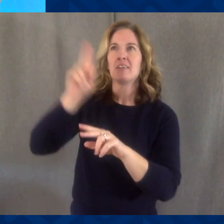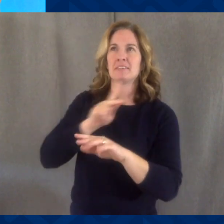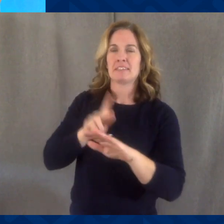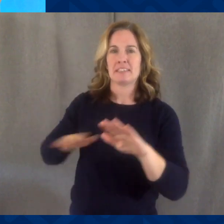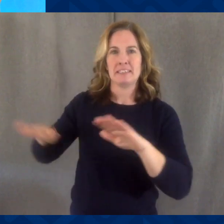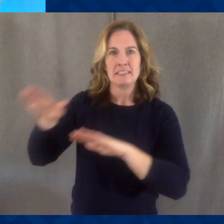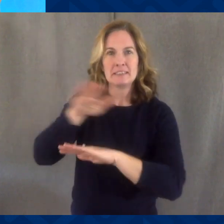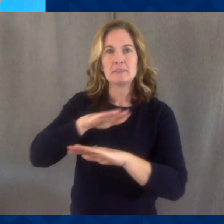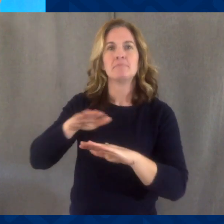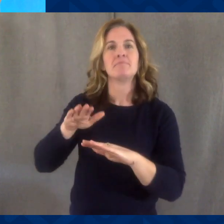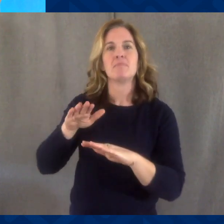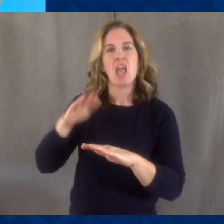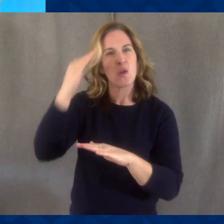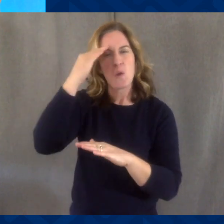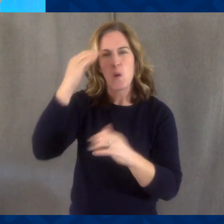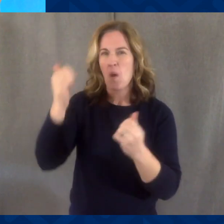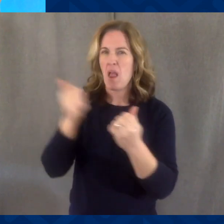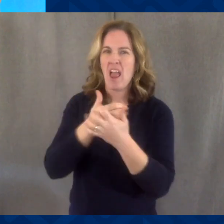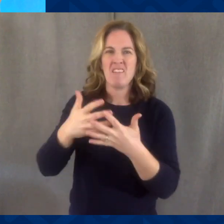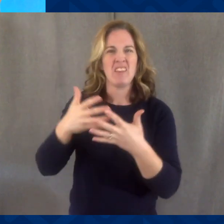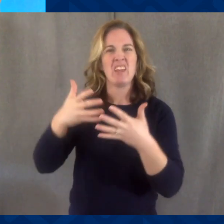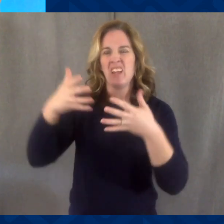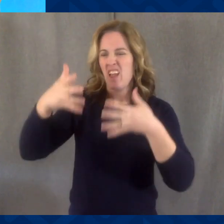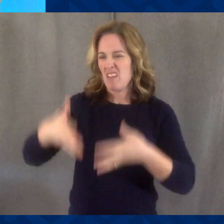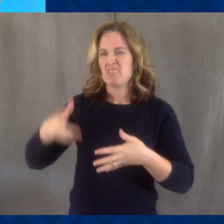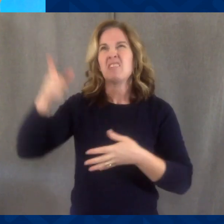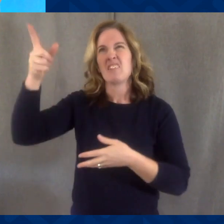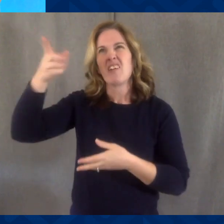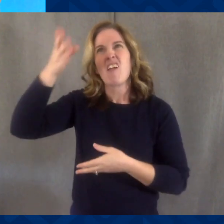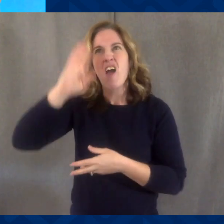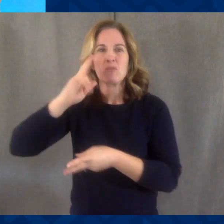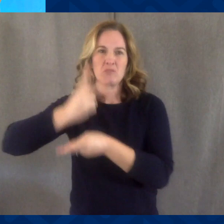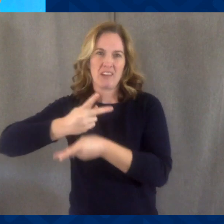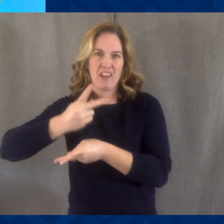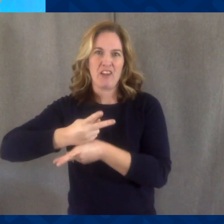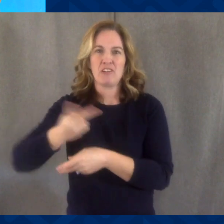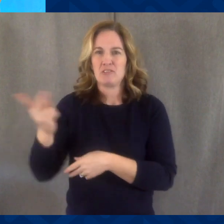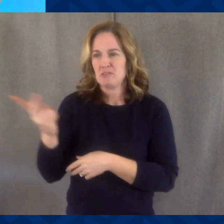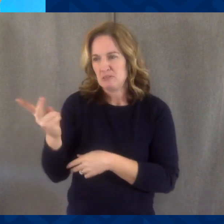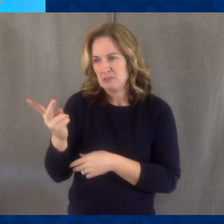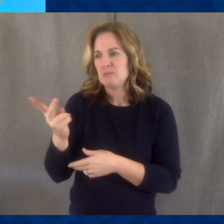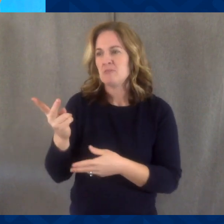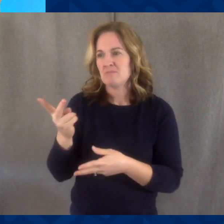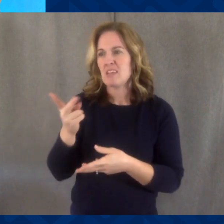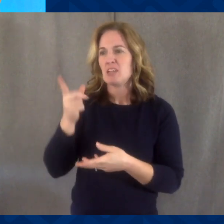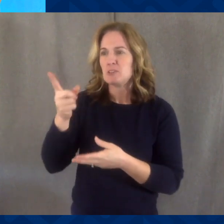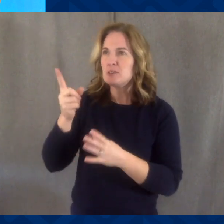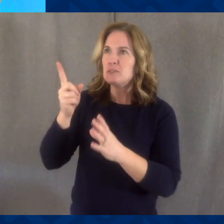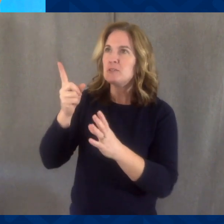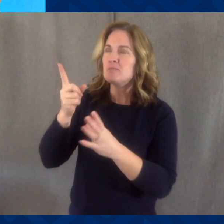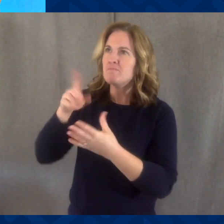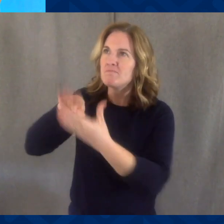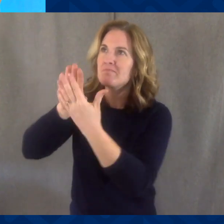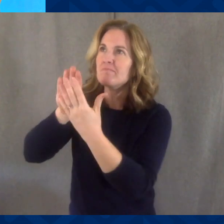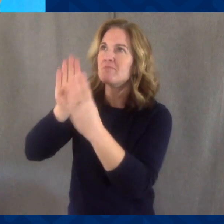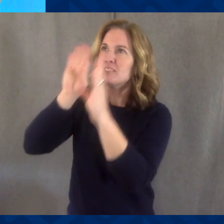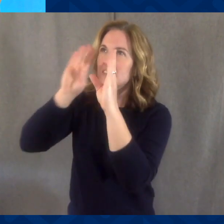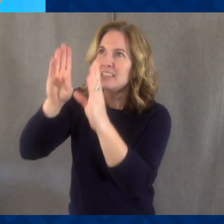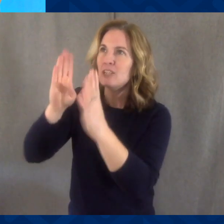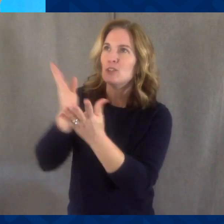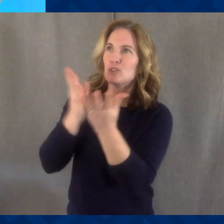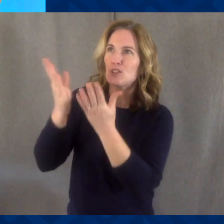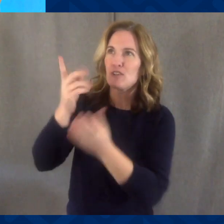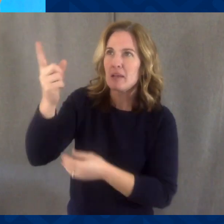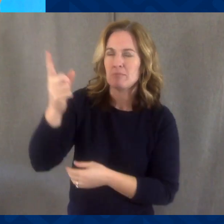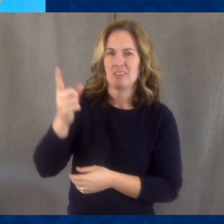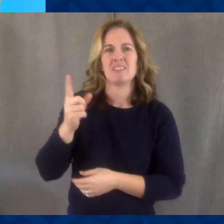would know that everything good is added after mm-hmm. that. The Lord will care for you as you seek him and serve him. That's so good. I'm going to hold to that.